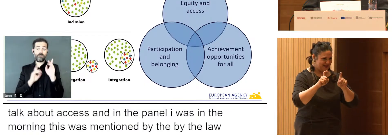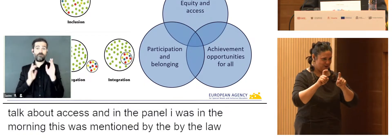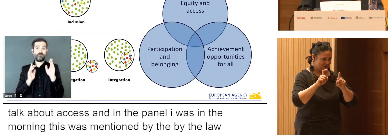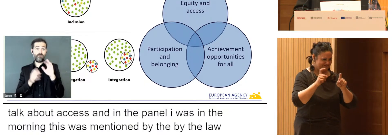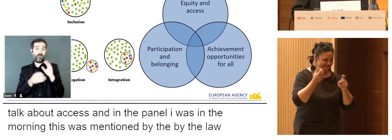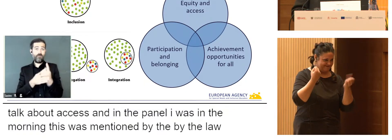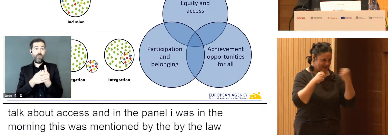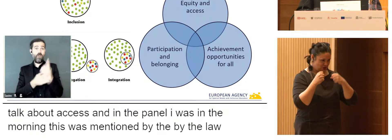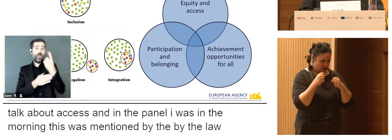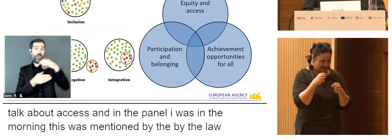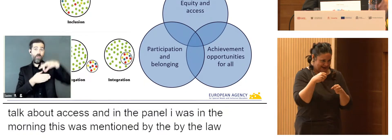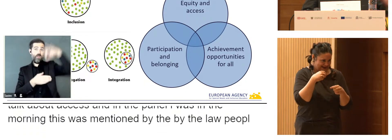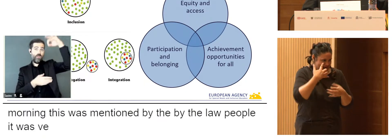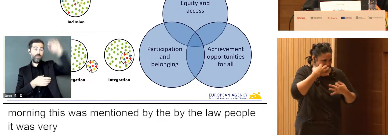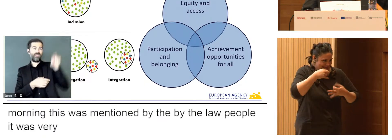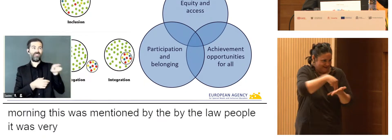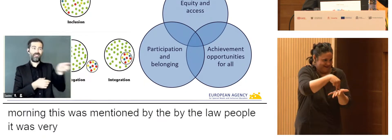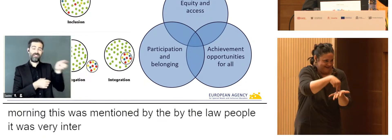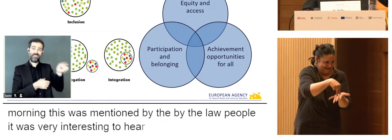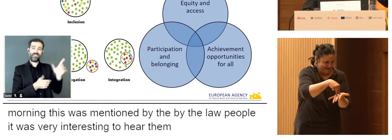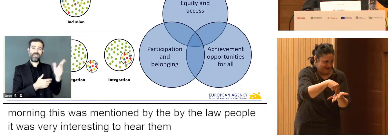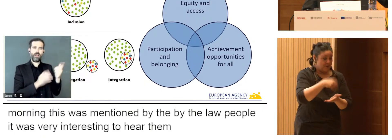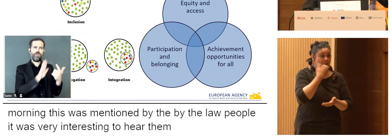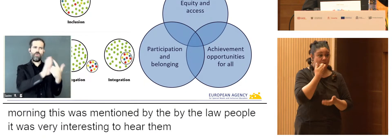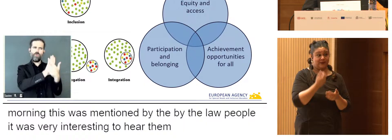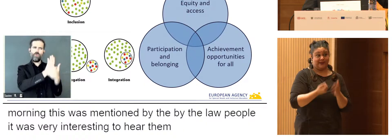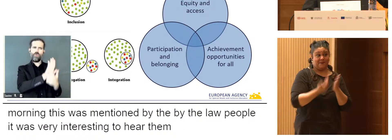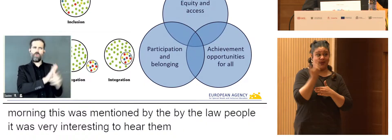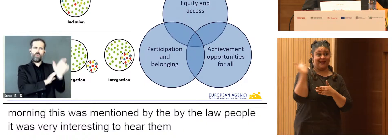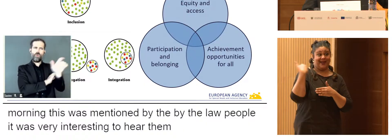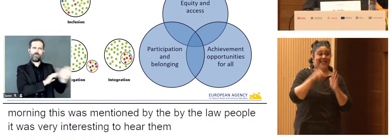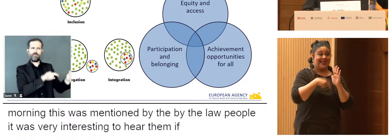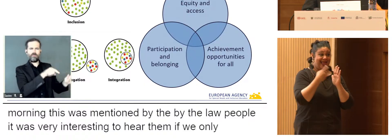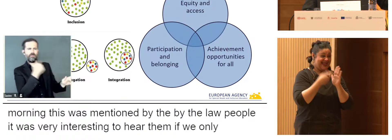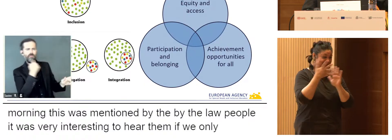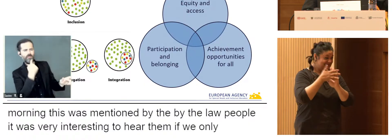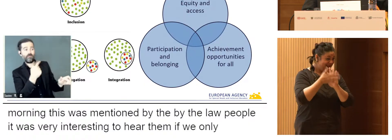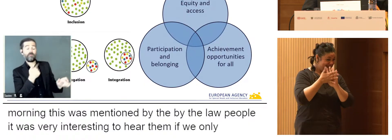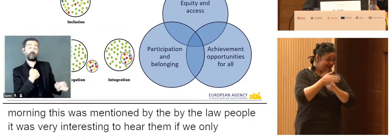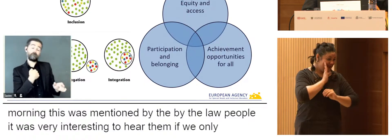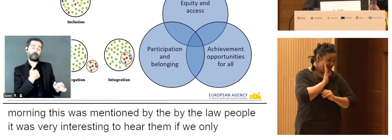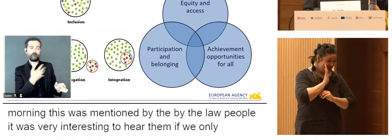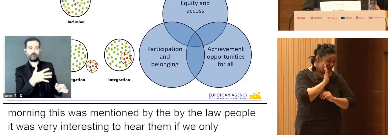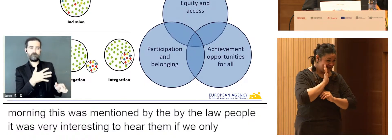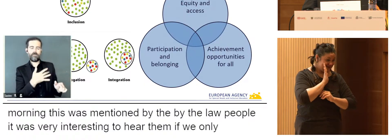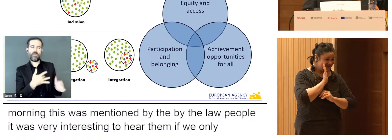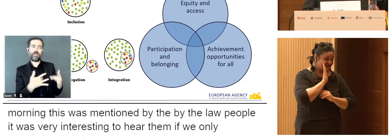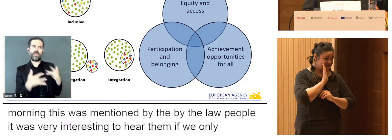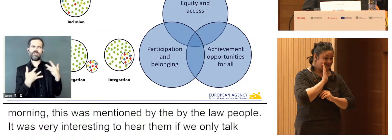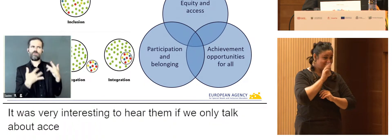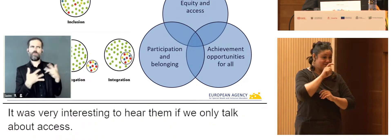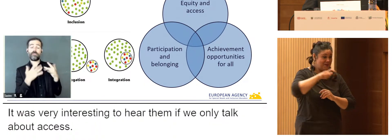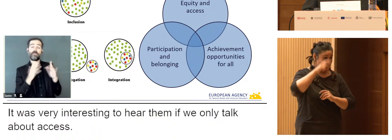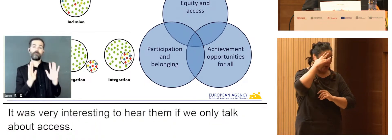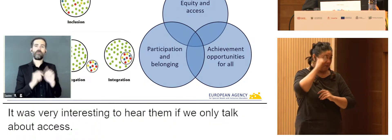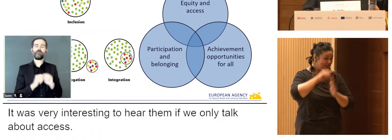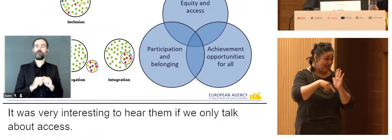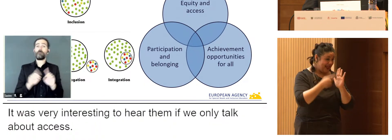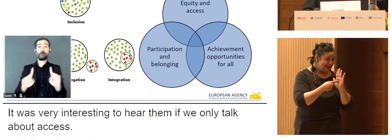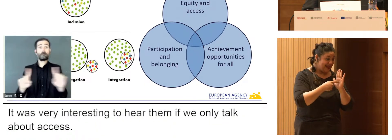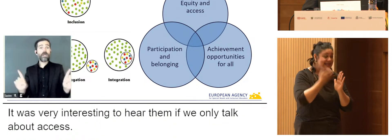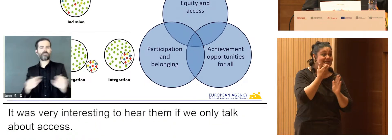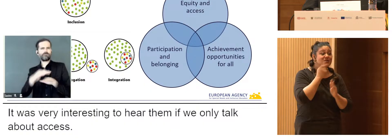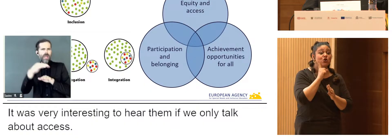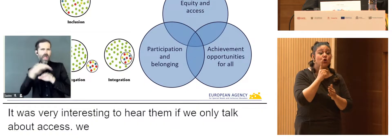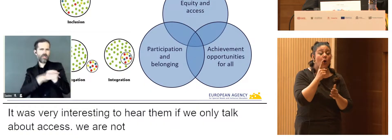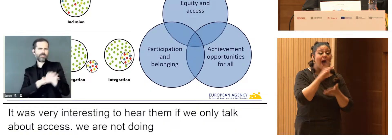it was very interesting to hear them. If we only talk about access, we are not